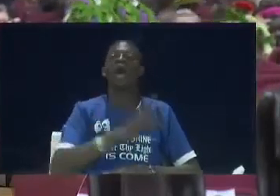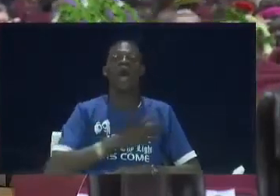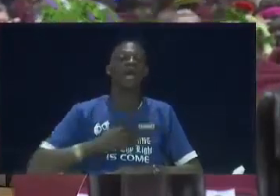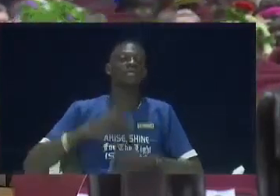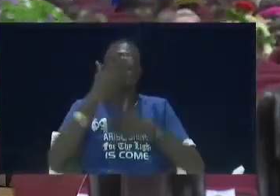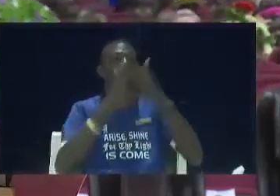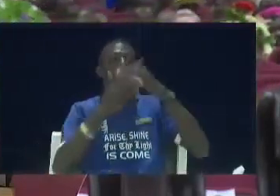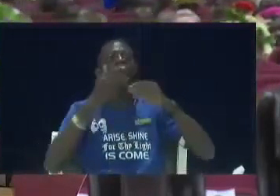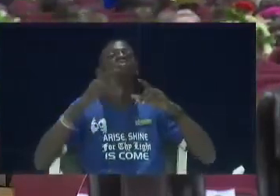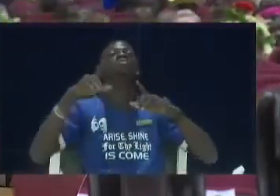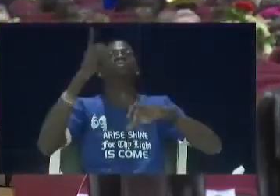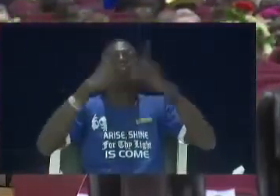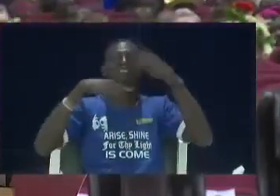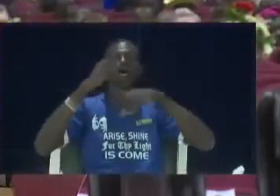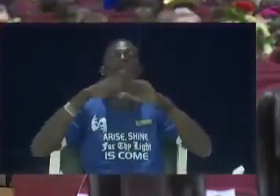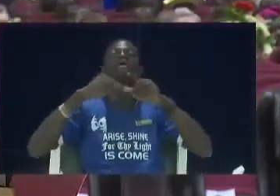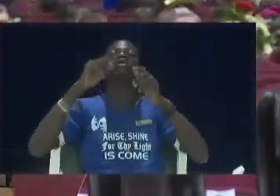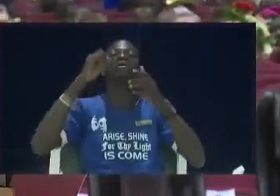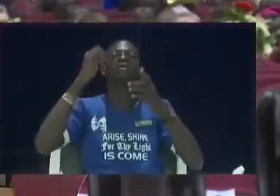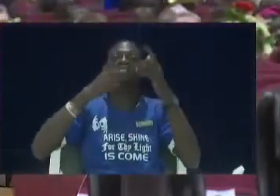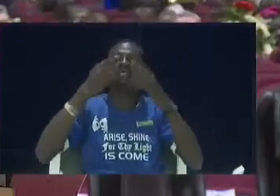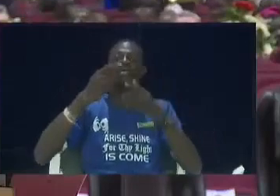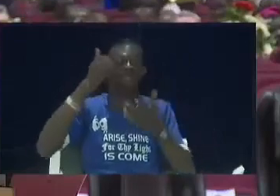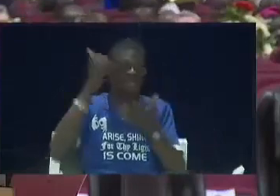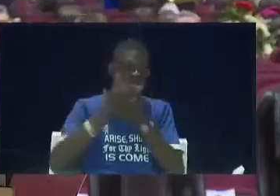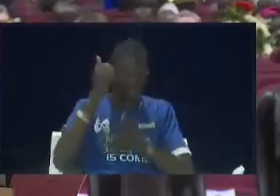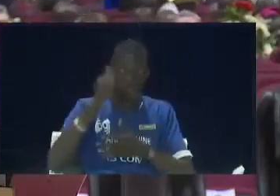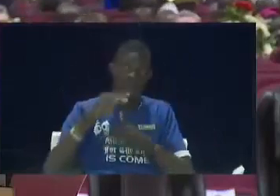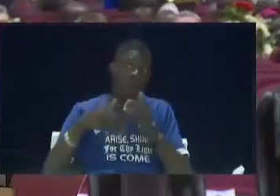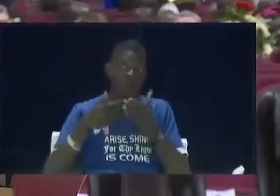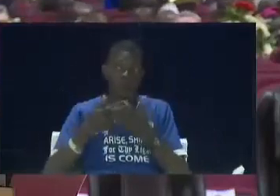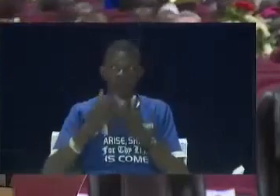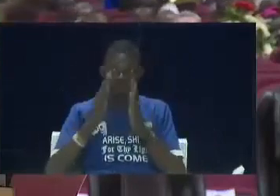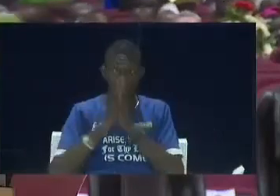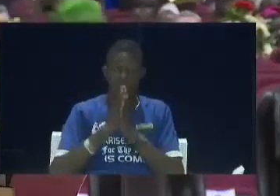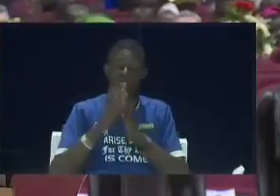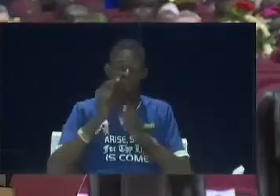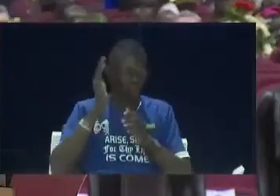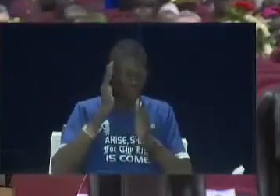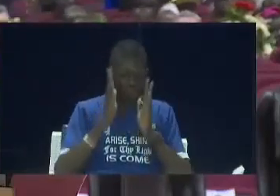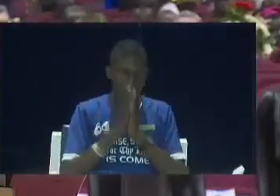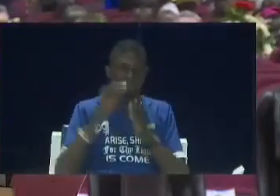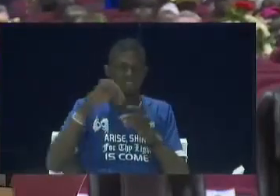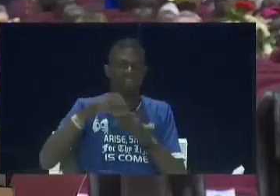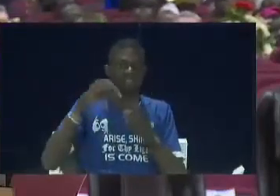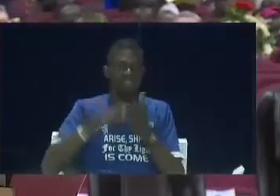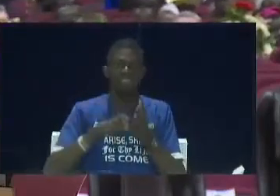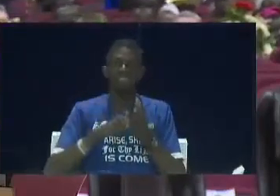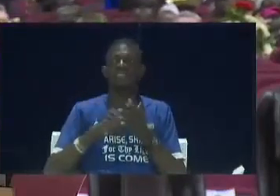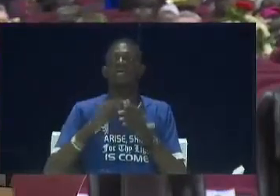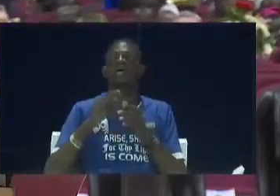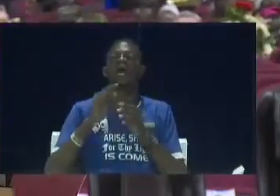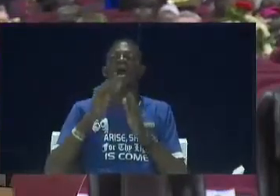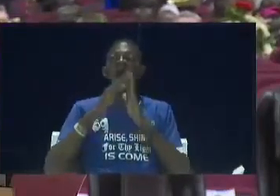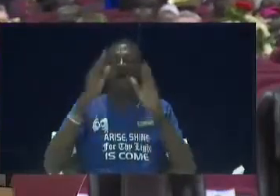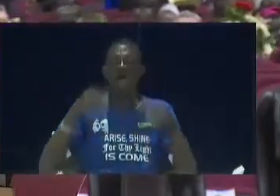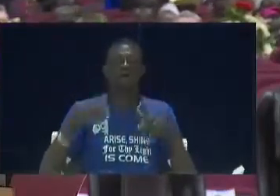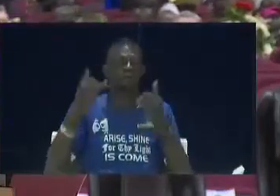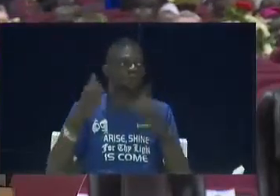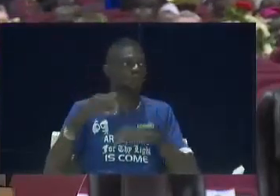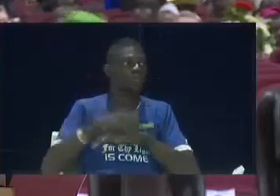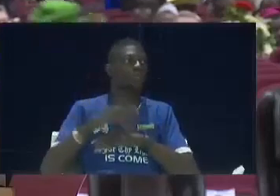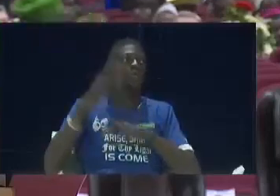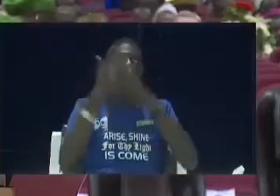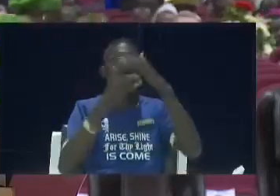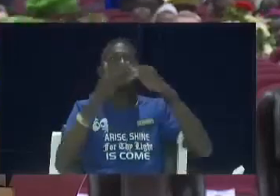heaven says amen. Now, all the prayers you will pray in this house tonight, heaven